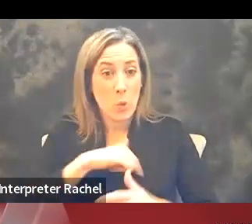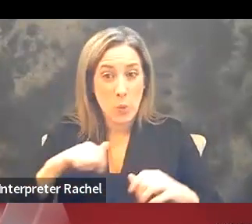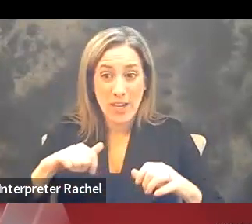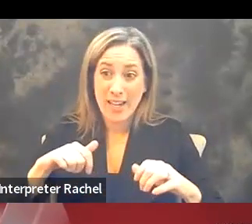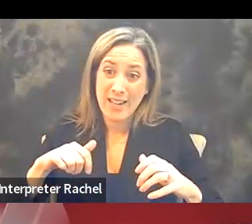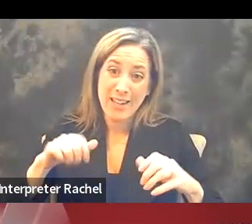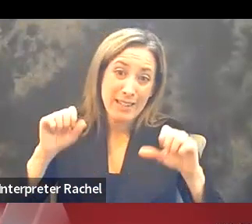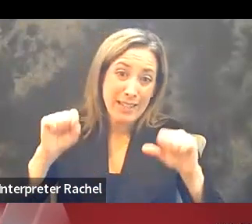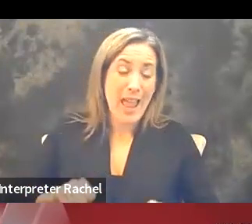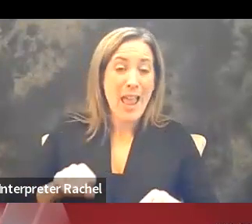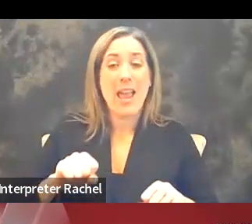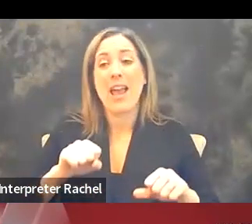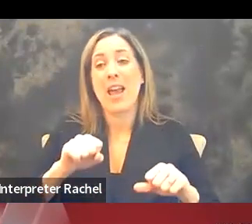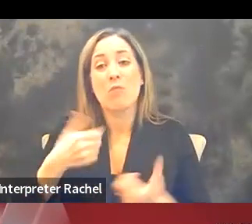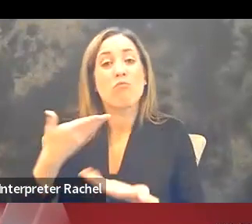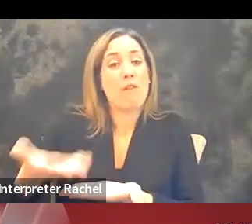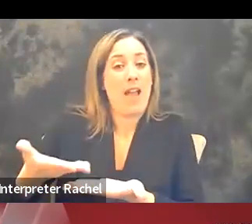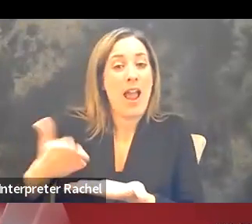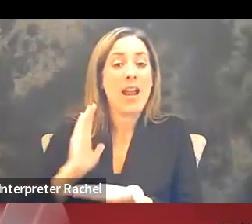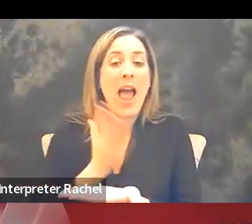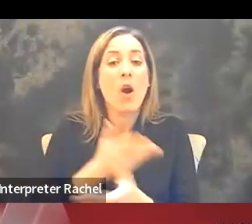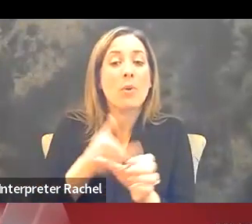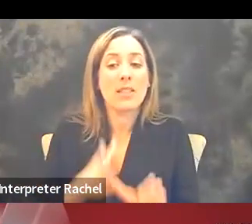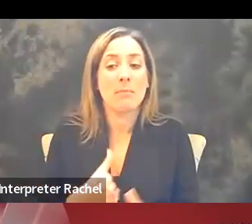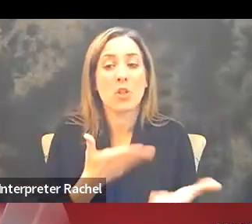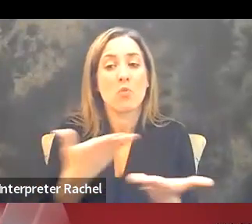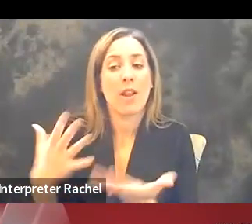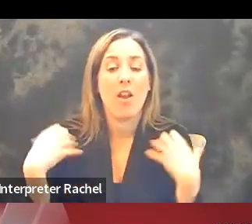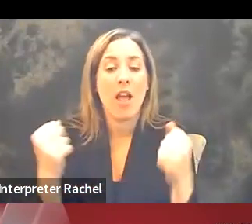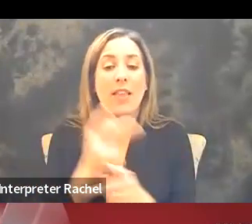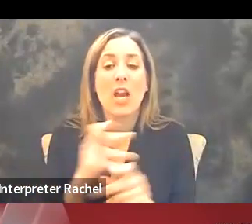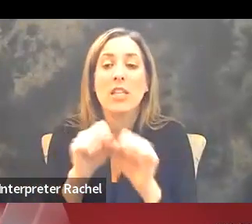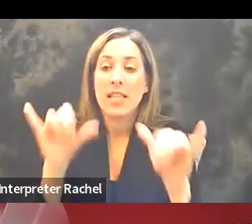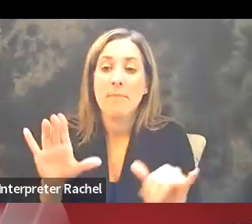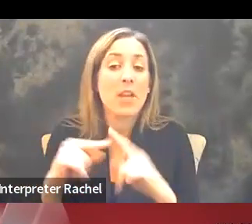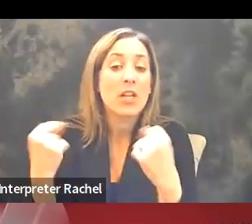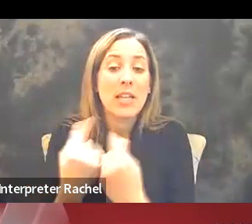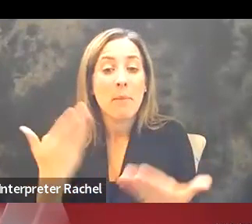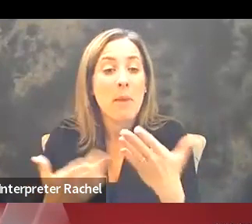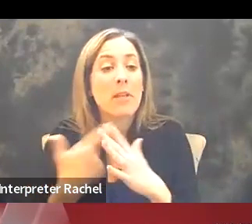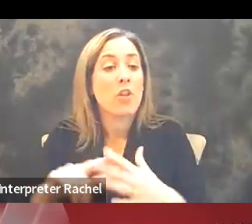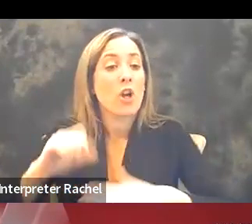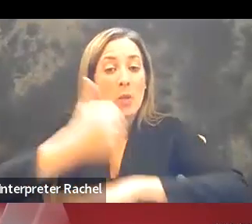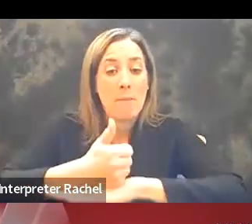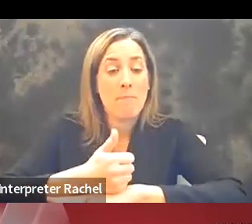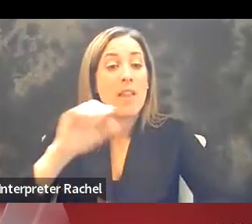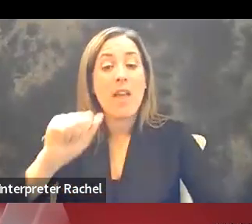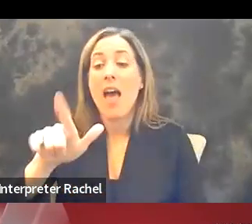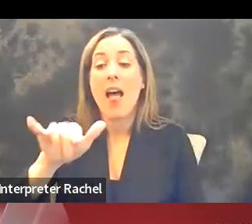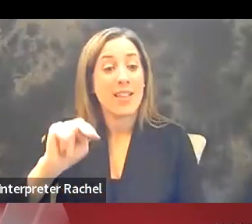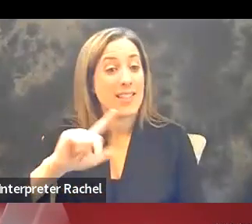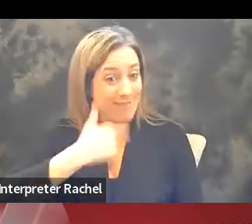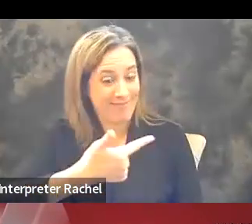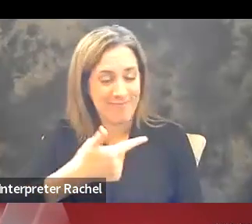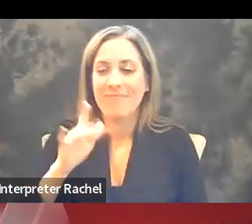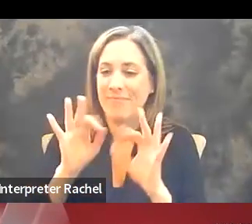can present to our participants here today to take back to their healthcare systems, to their teams, and maybe start to implement? Alison, why don't we give you the floor